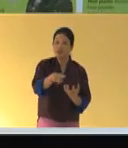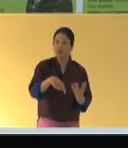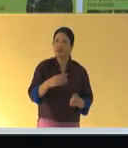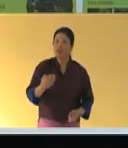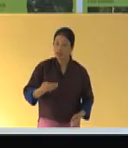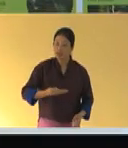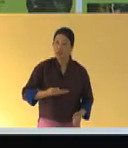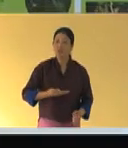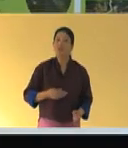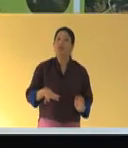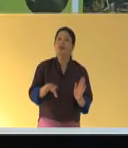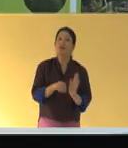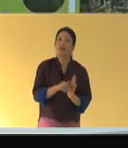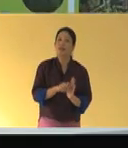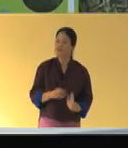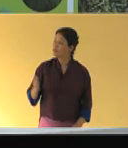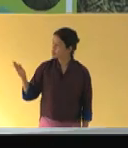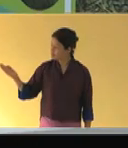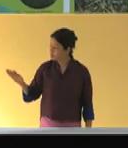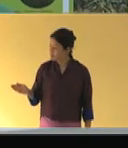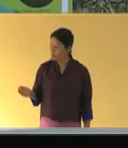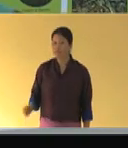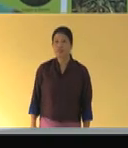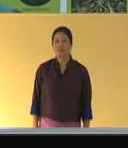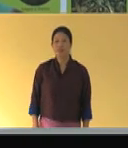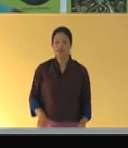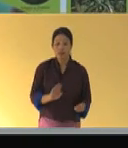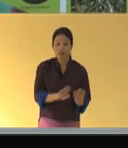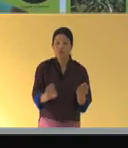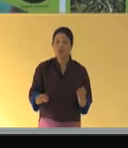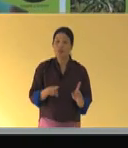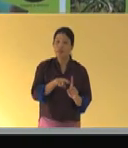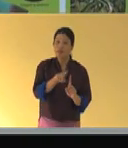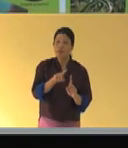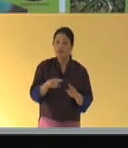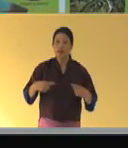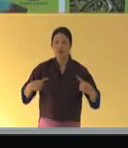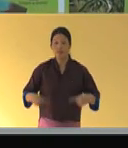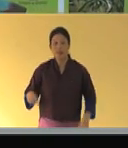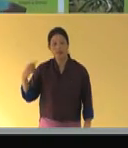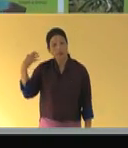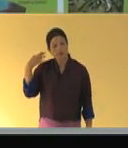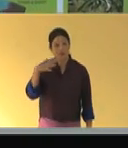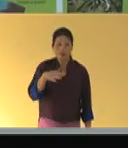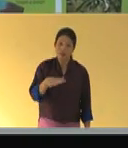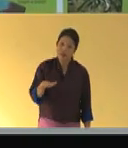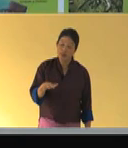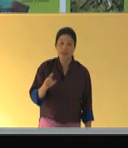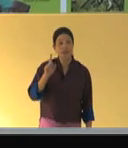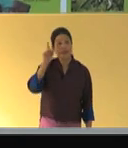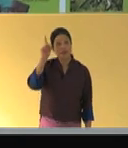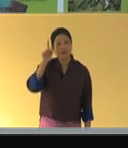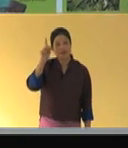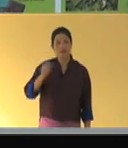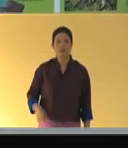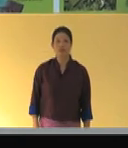in Bhutan as displayed here. So the kids or the visitors, they are aware of how silk is produced. And over